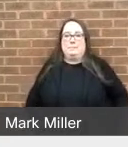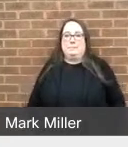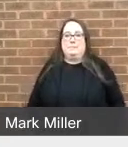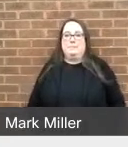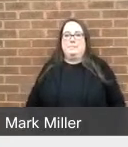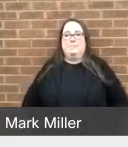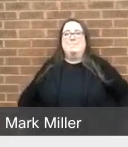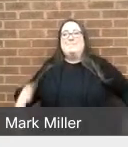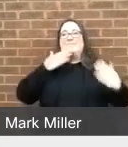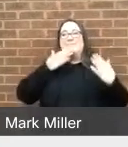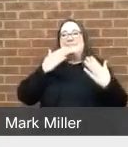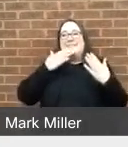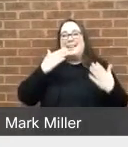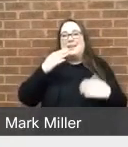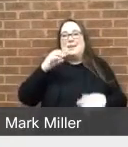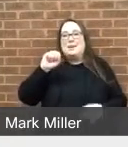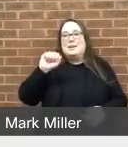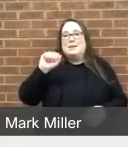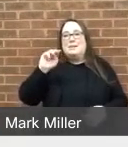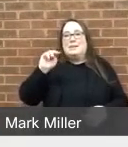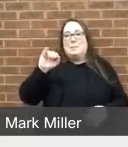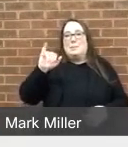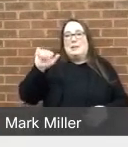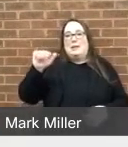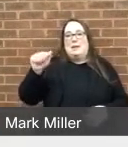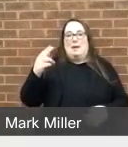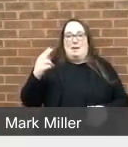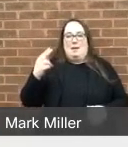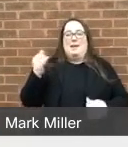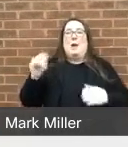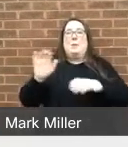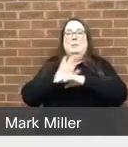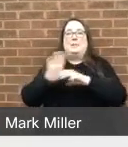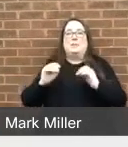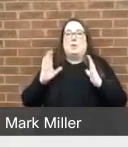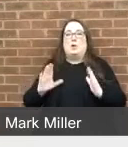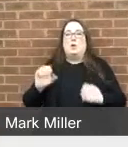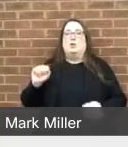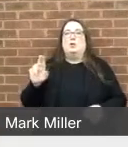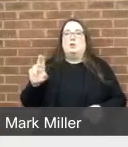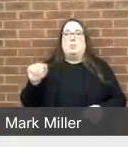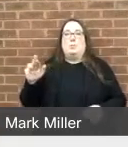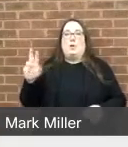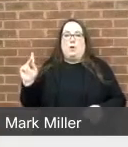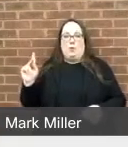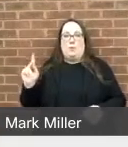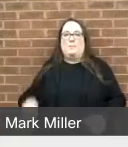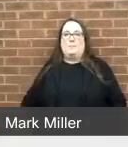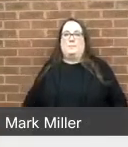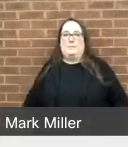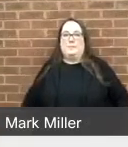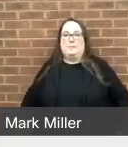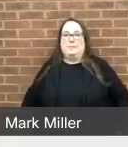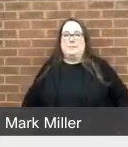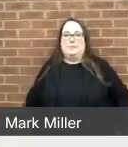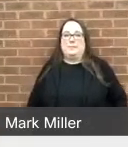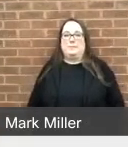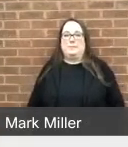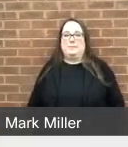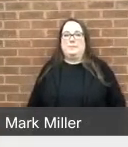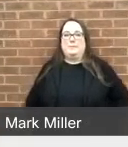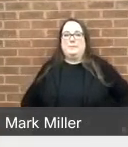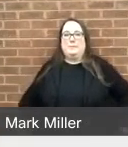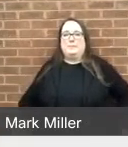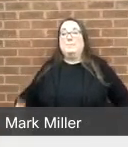Thank you, Samia. And now we'll hear from business owner Sue Park. Thank you,